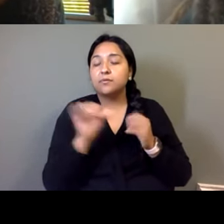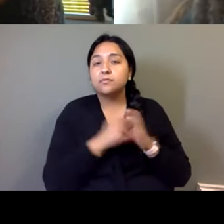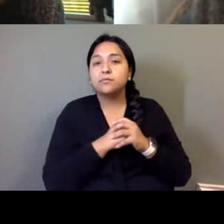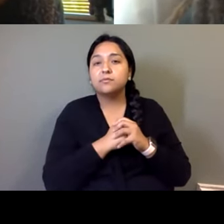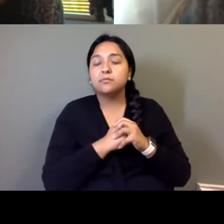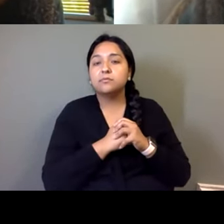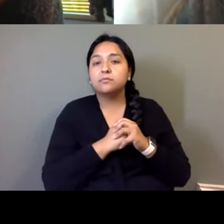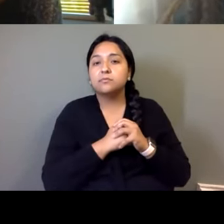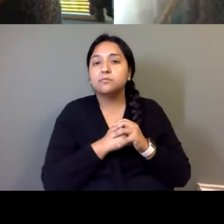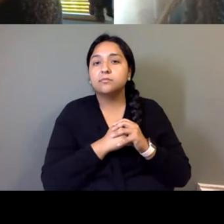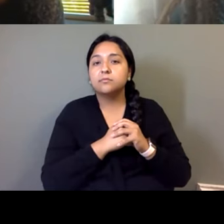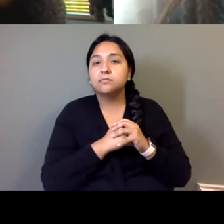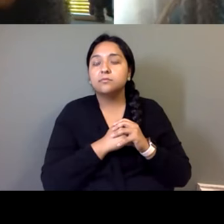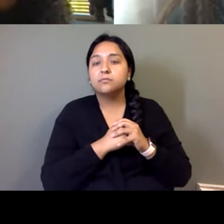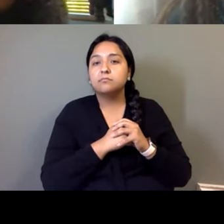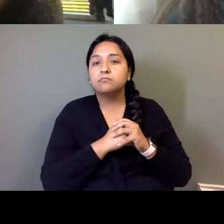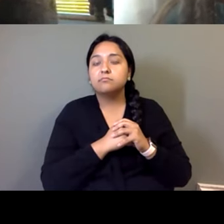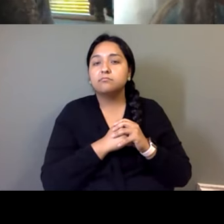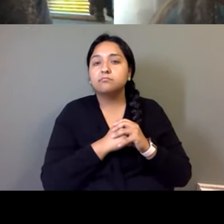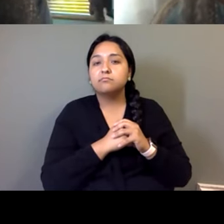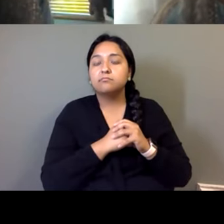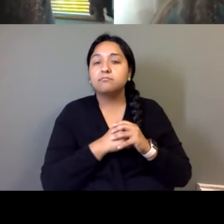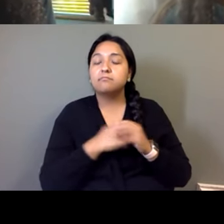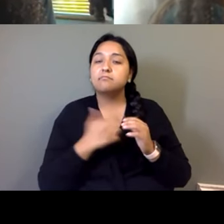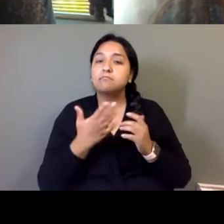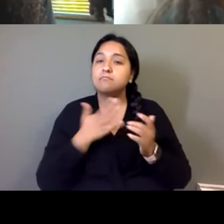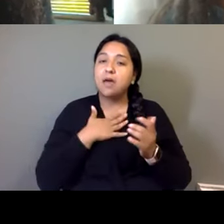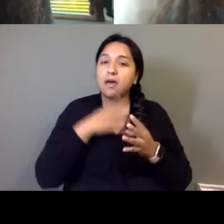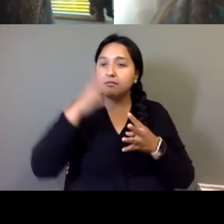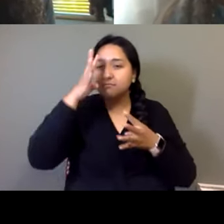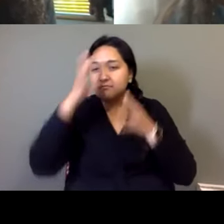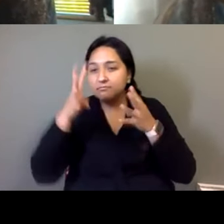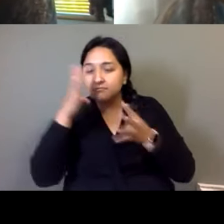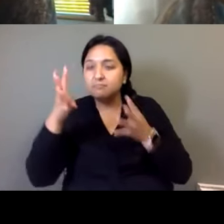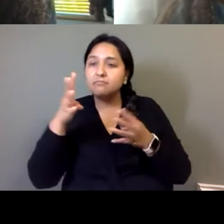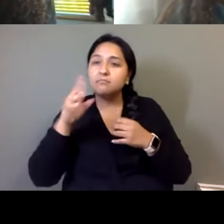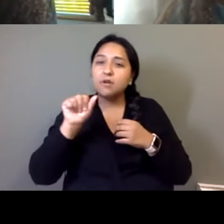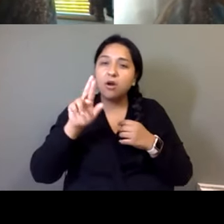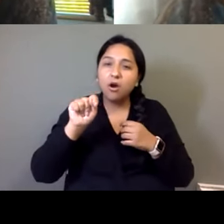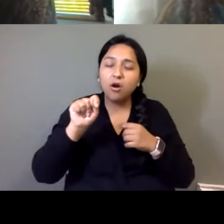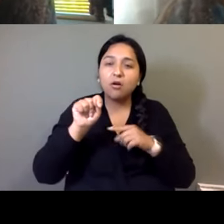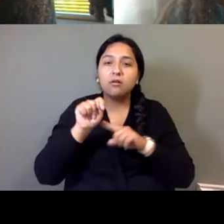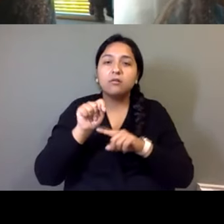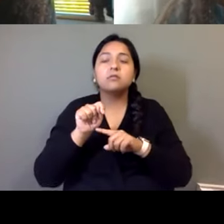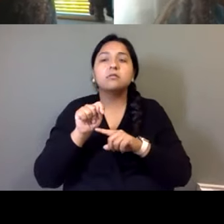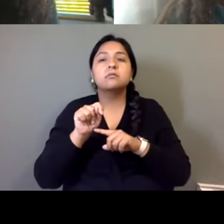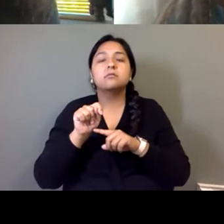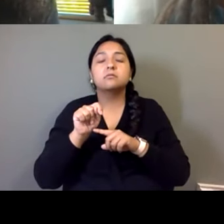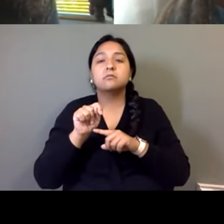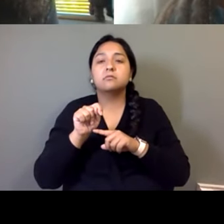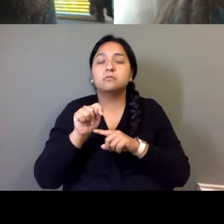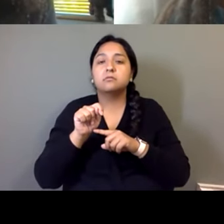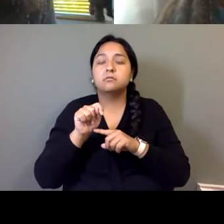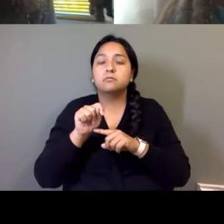in my like creating in my art, authenticity and truth are like the most